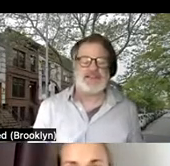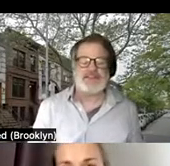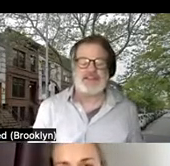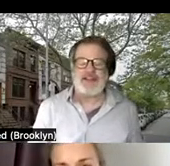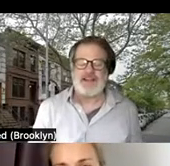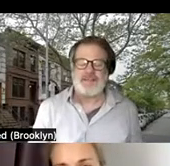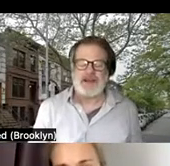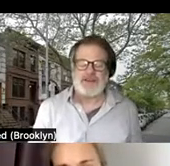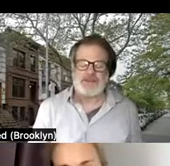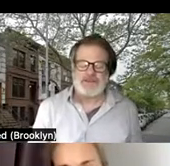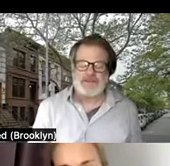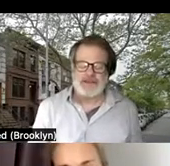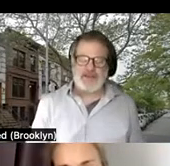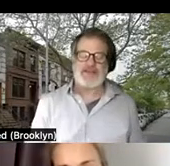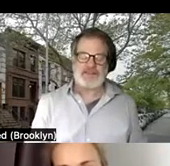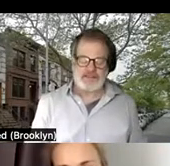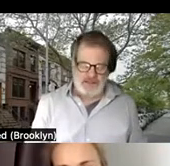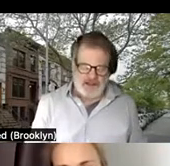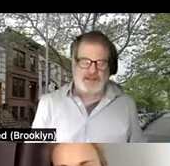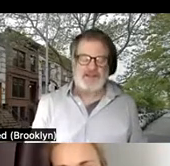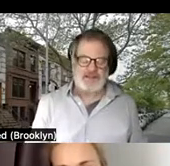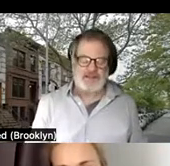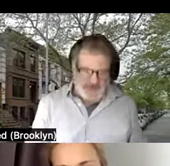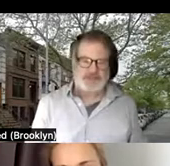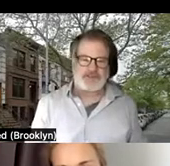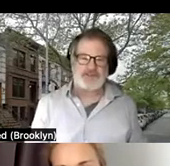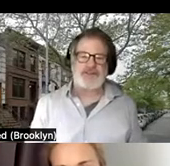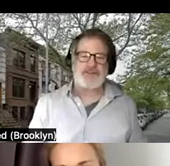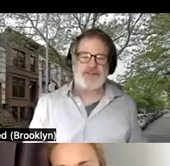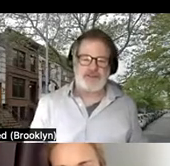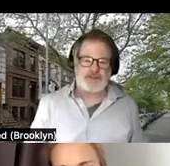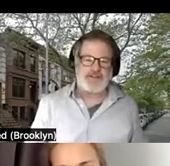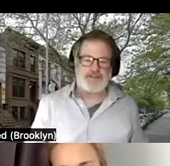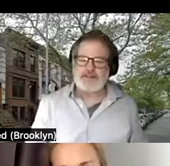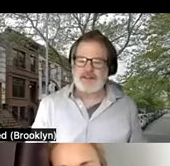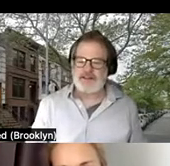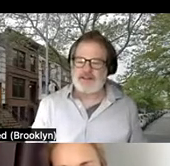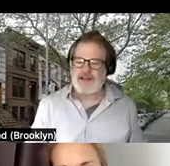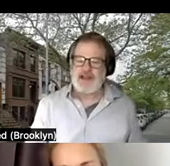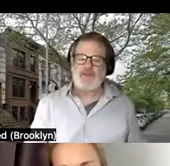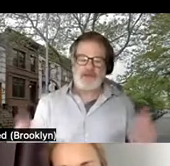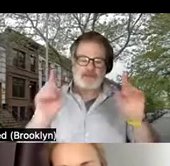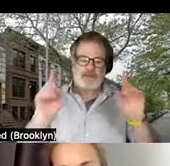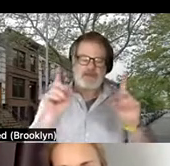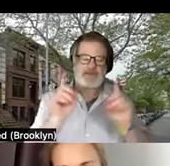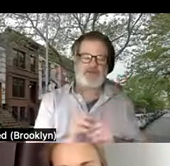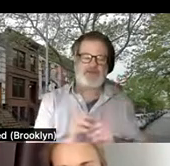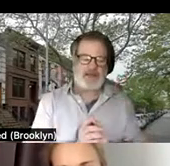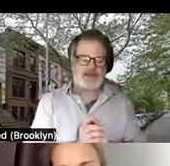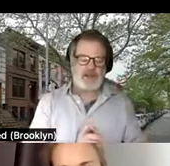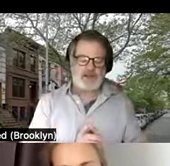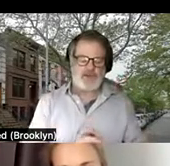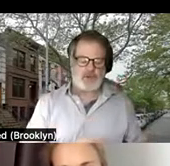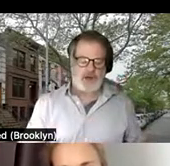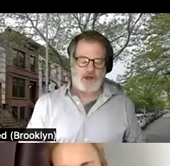going to tell us today about advances in signed languages linguistics. And we all have a special